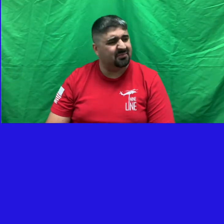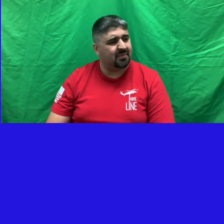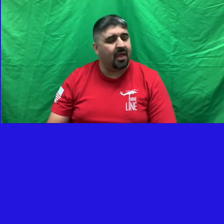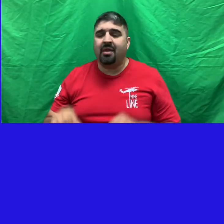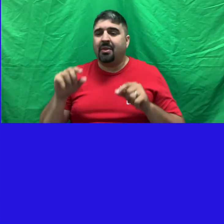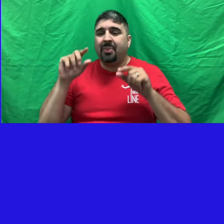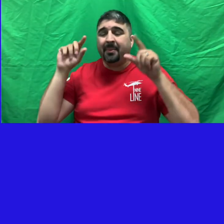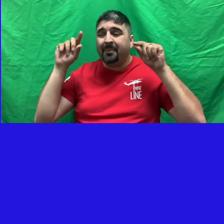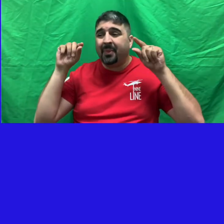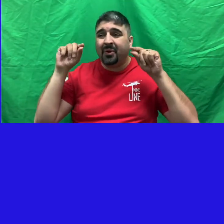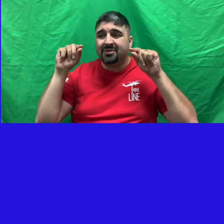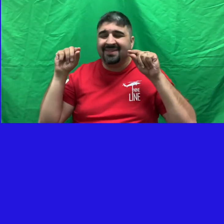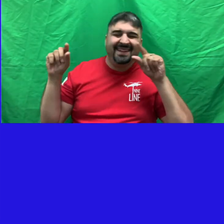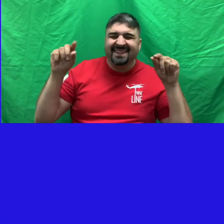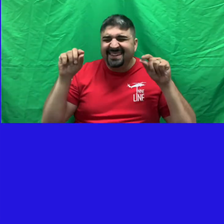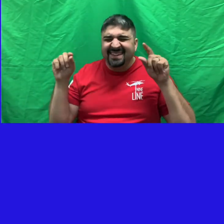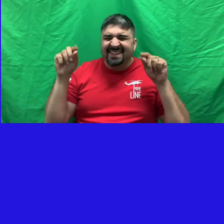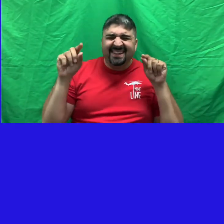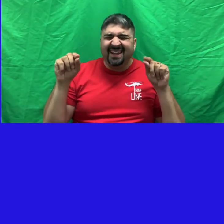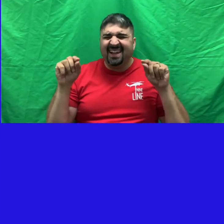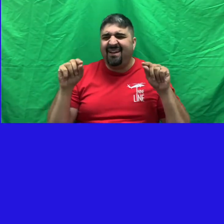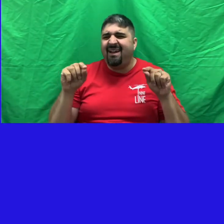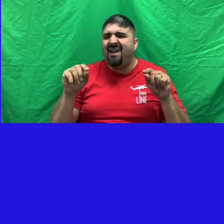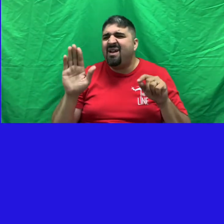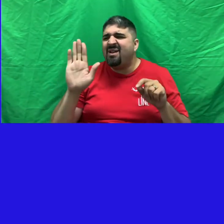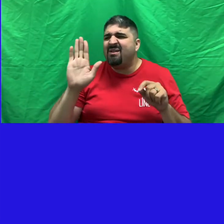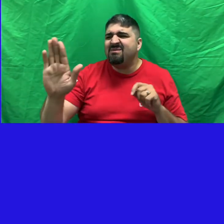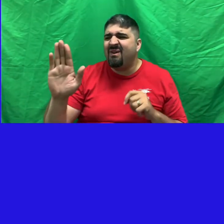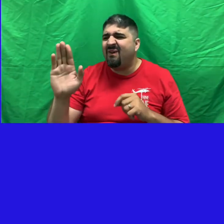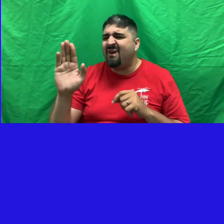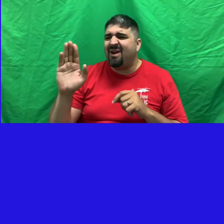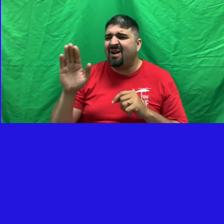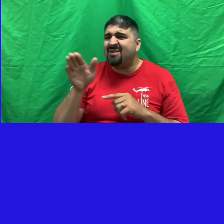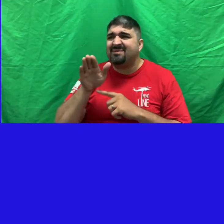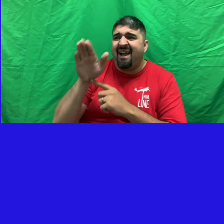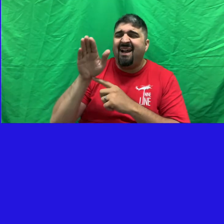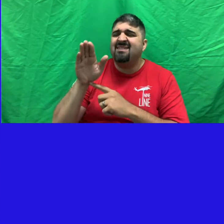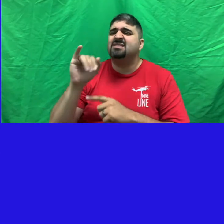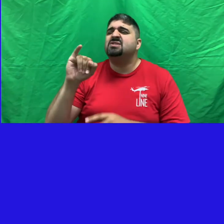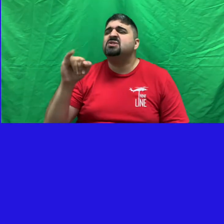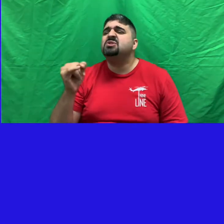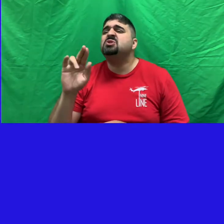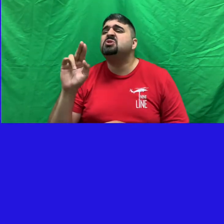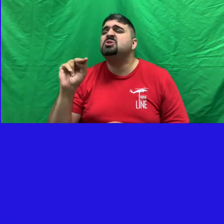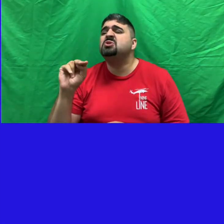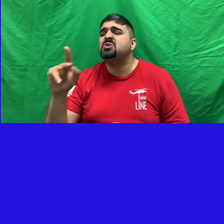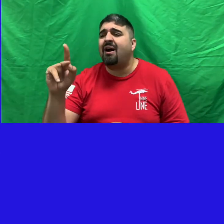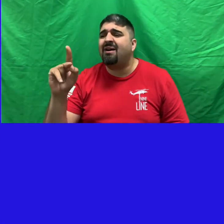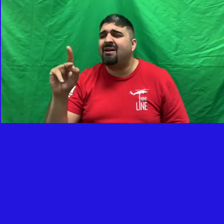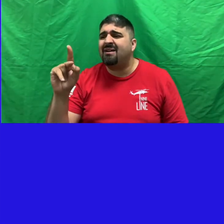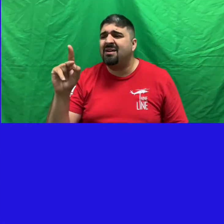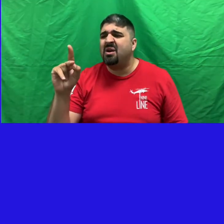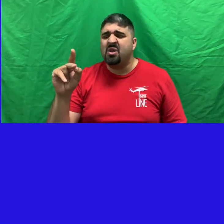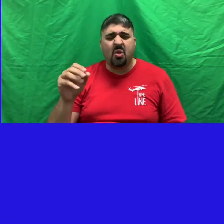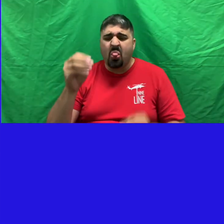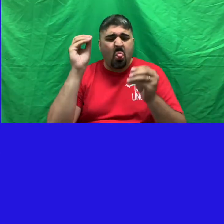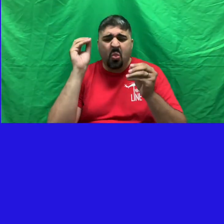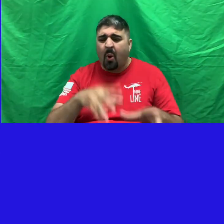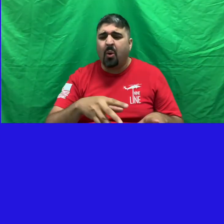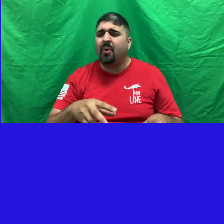went up in the air and crashed down in the grass. "Your kite is junk," said the